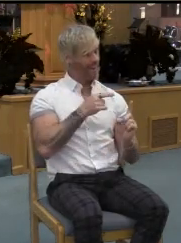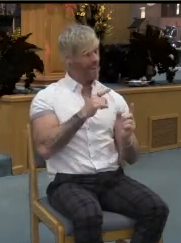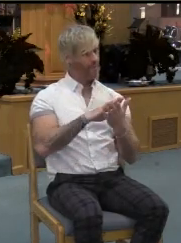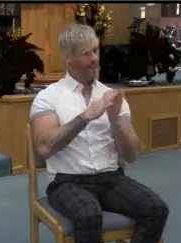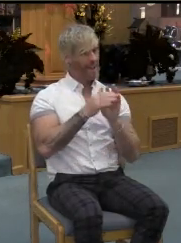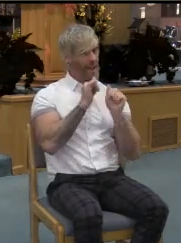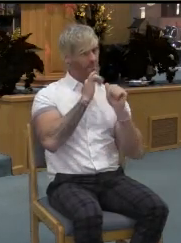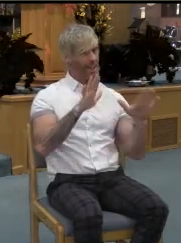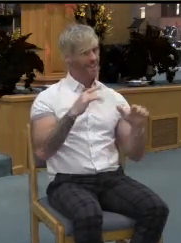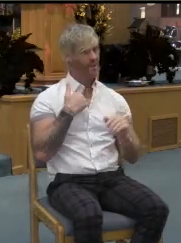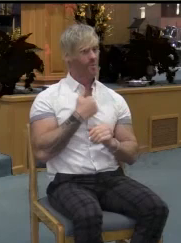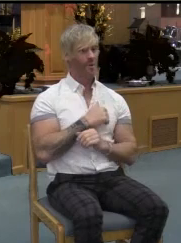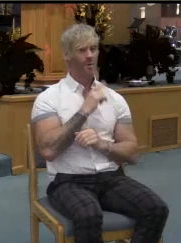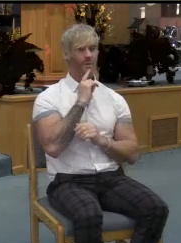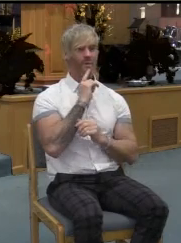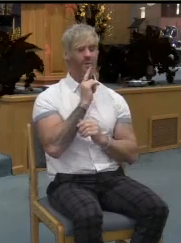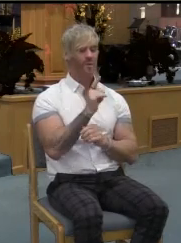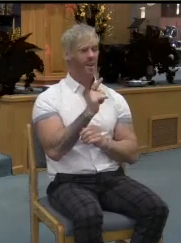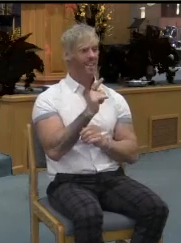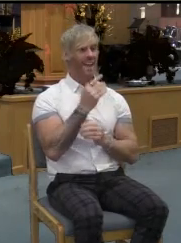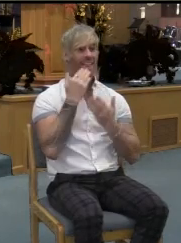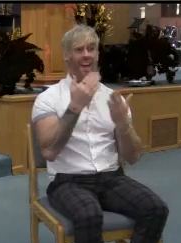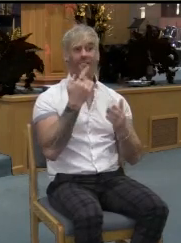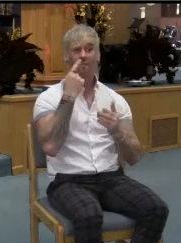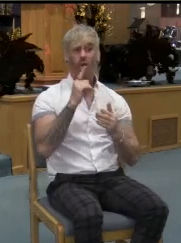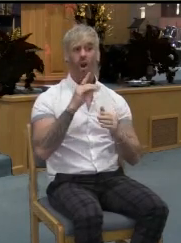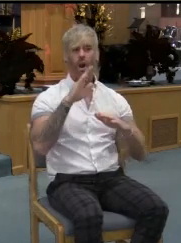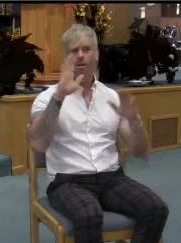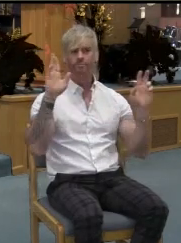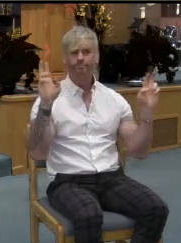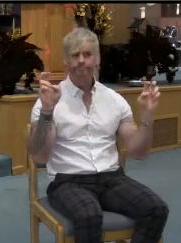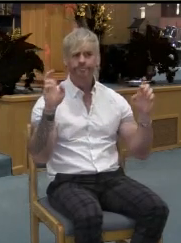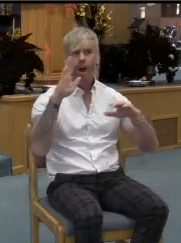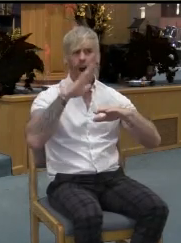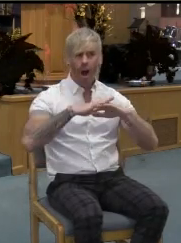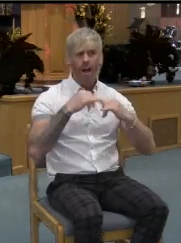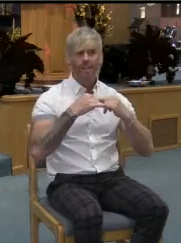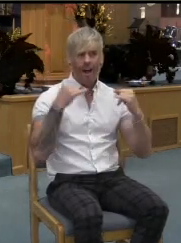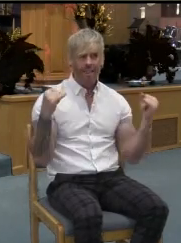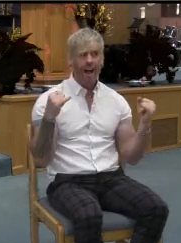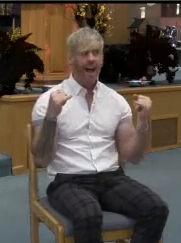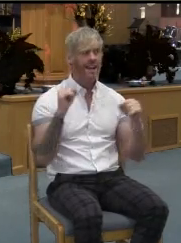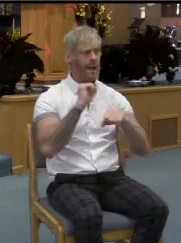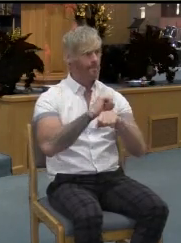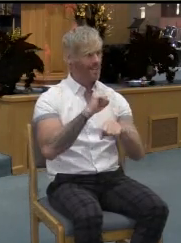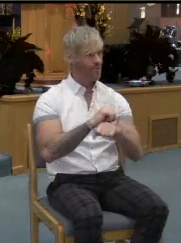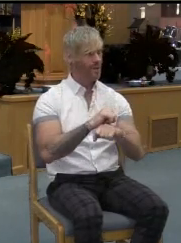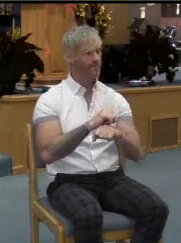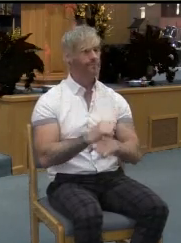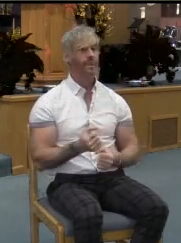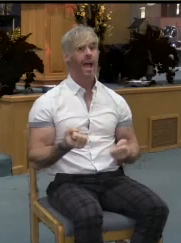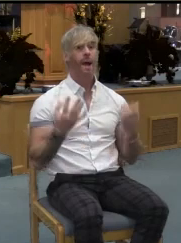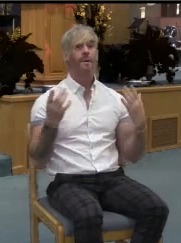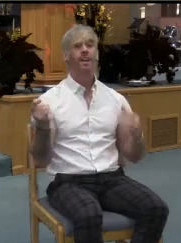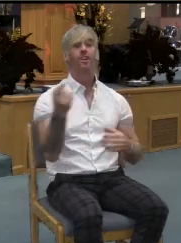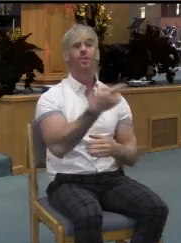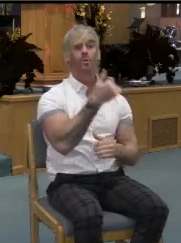online ministries, and we love you guys that are there online that can't be here with us. How many remember Tommy